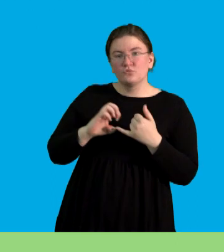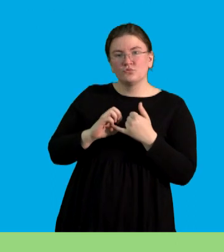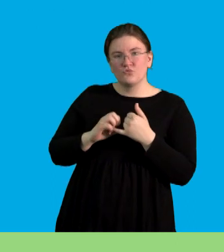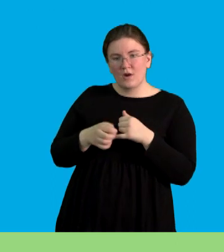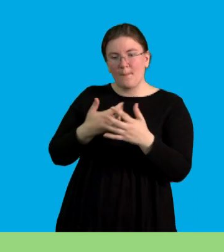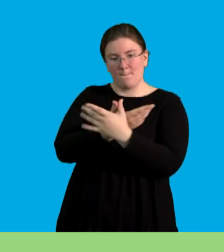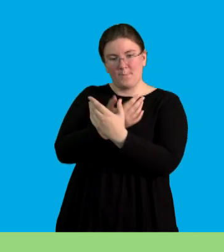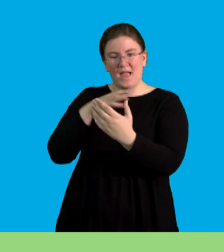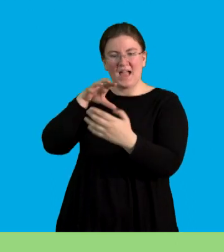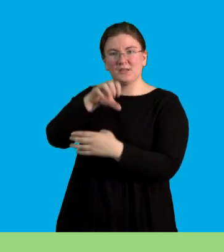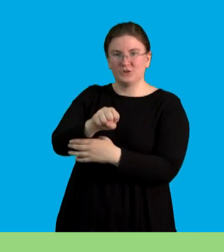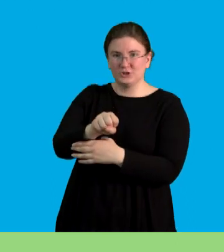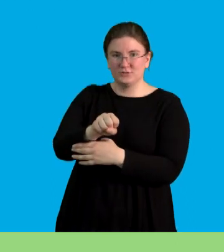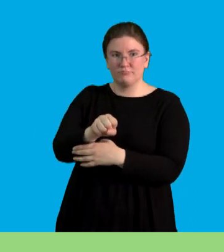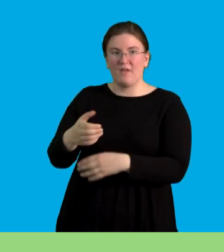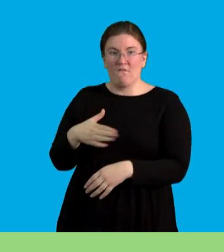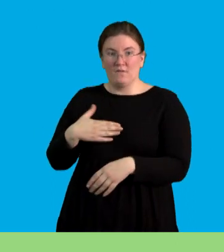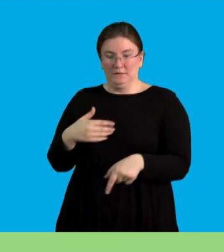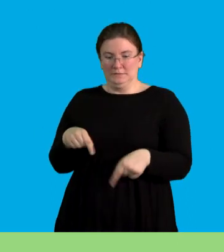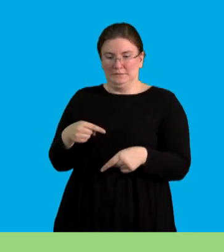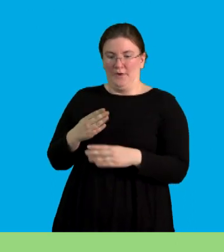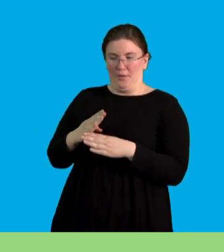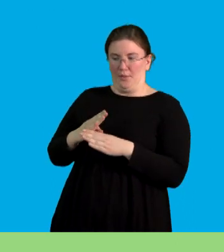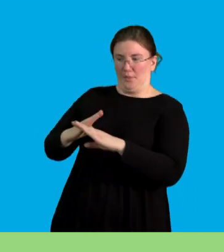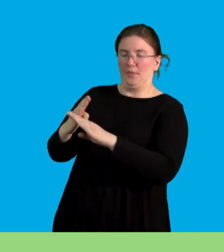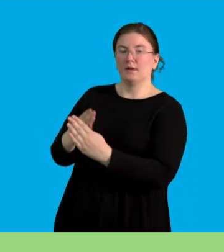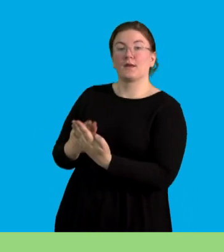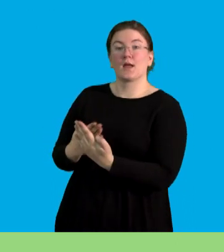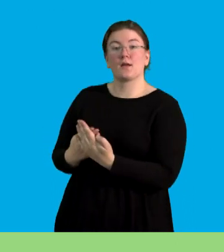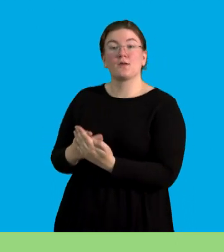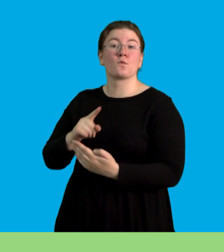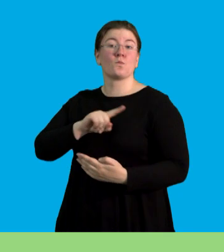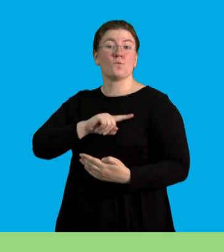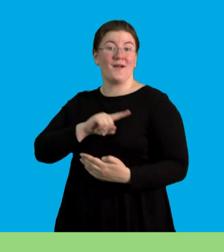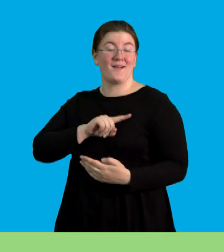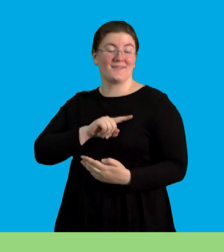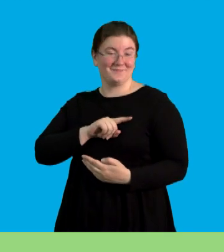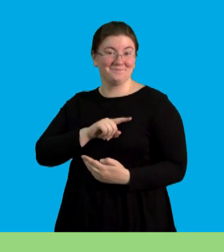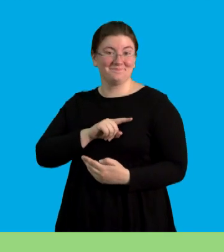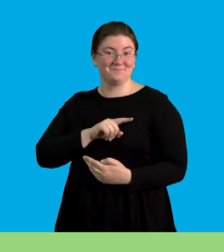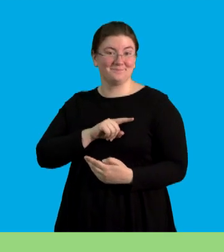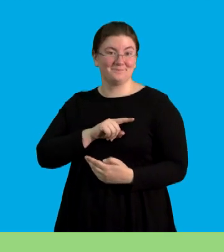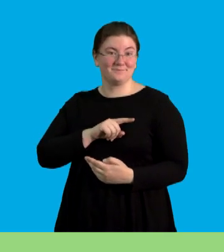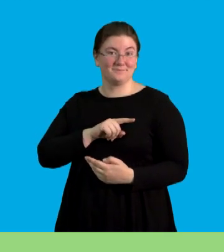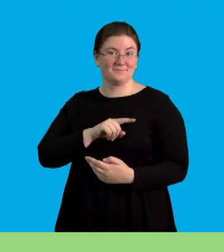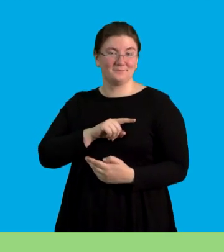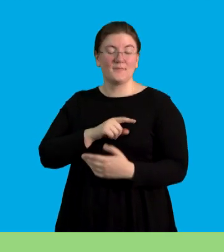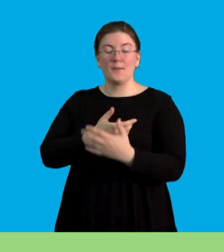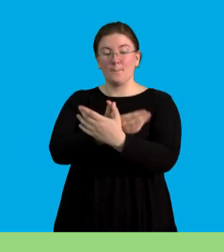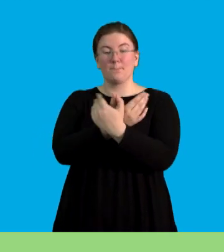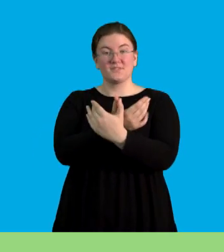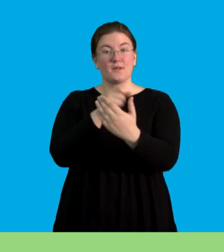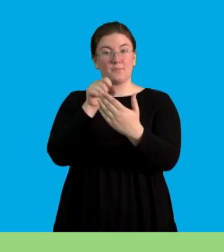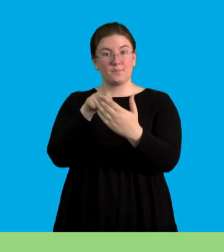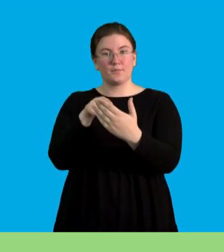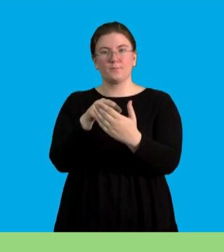on butterflies will be scared away from these butterflies because they